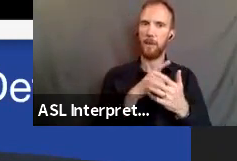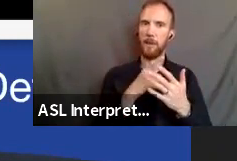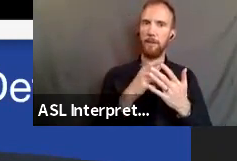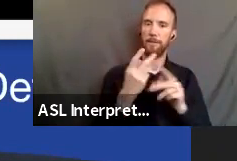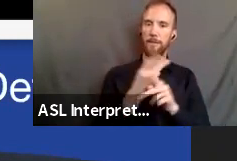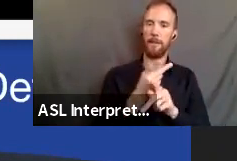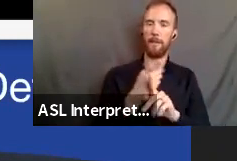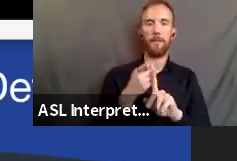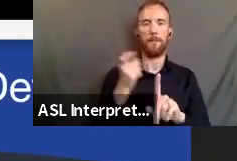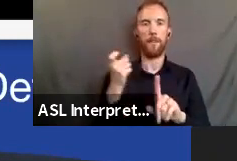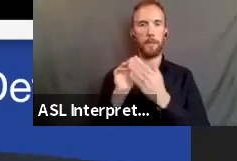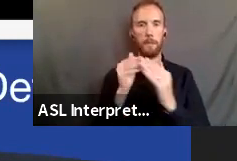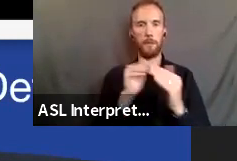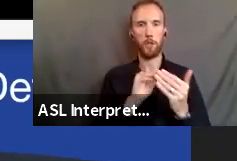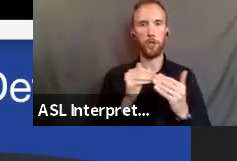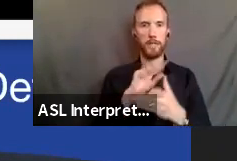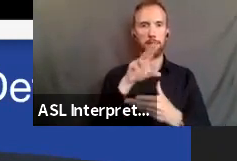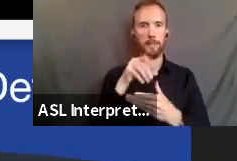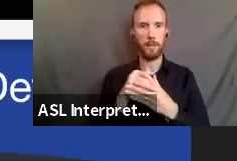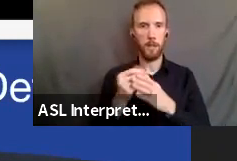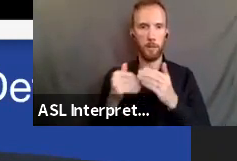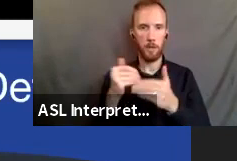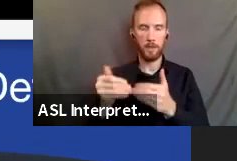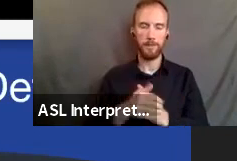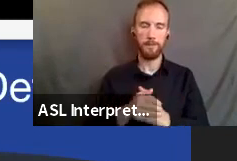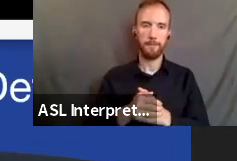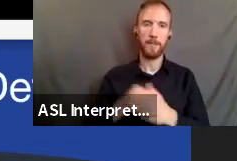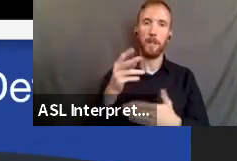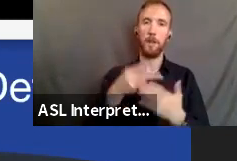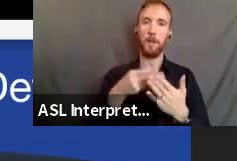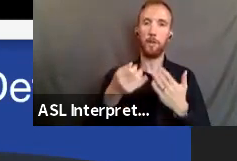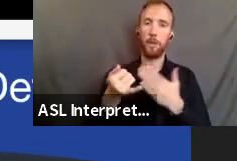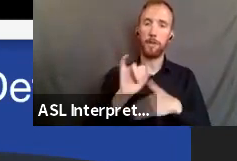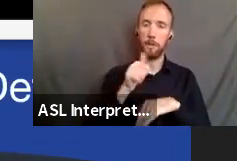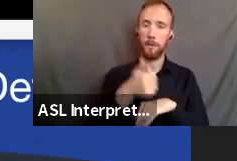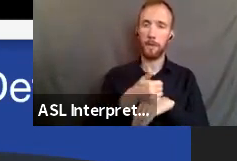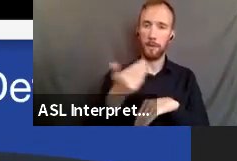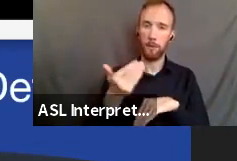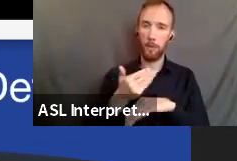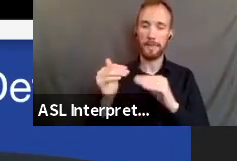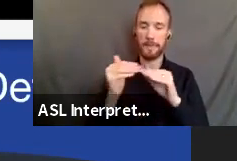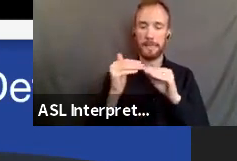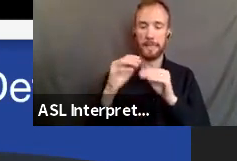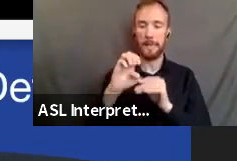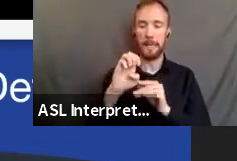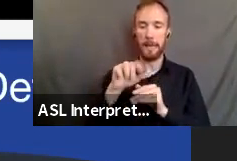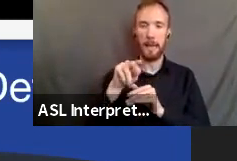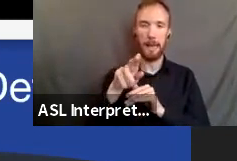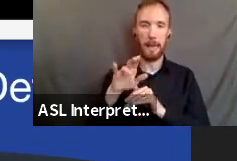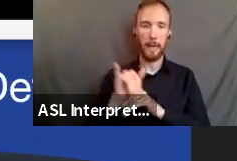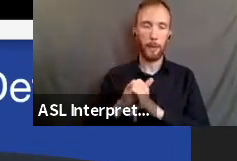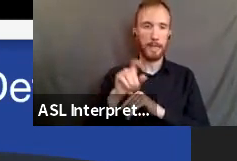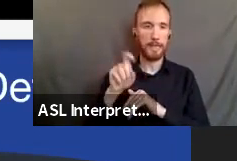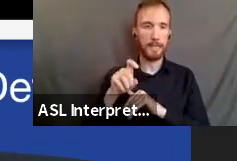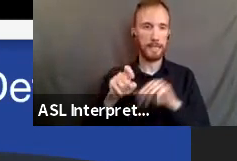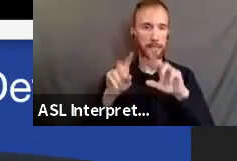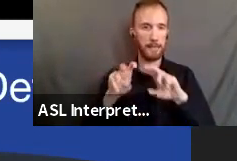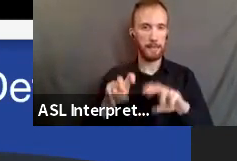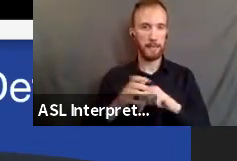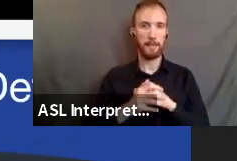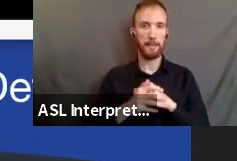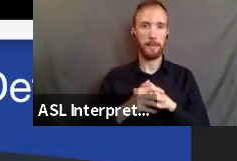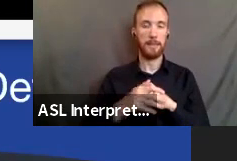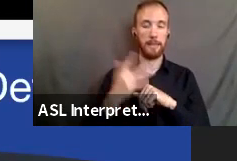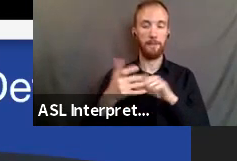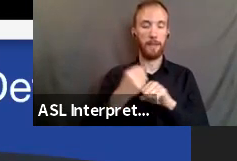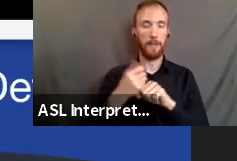year projects in this category are prioritized based on our equity index and need over the next five years cps is committed